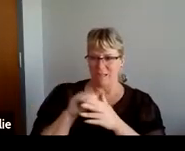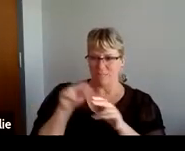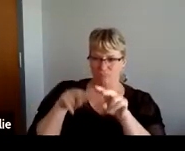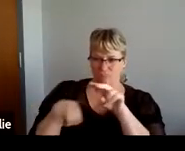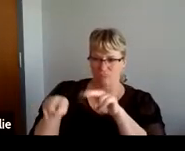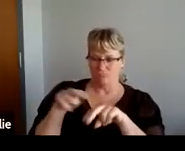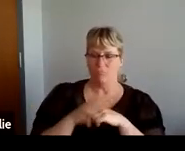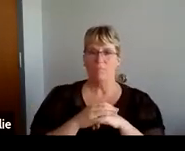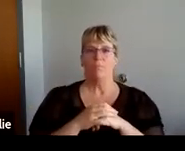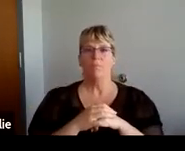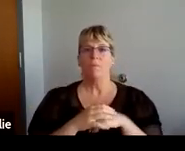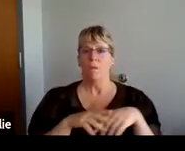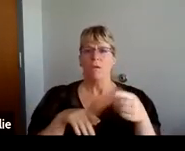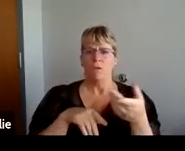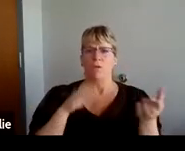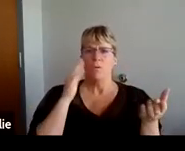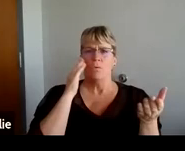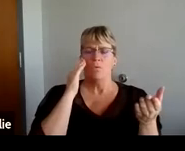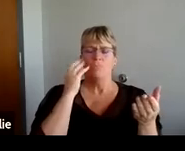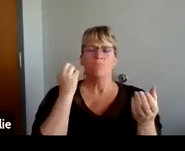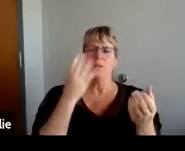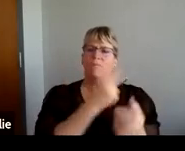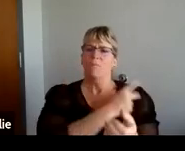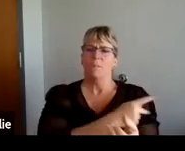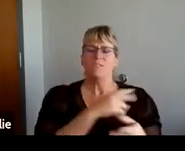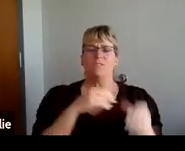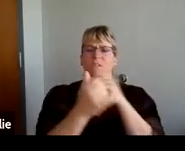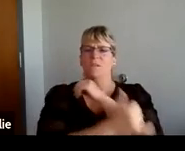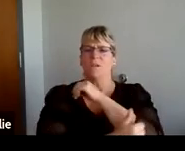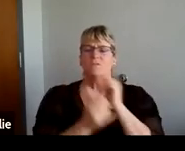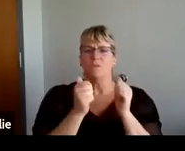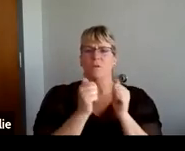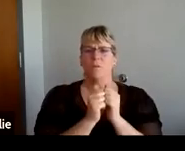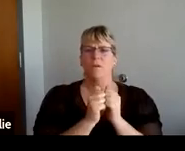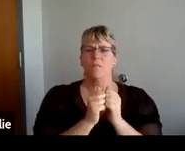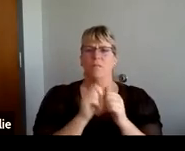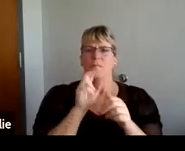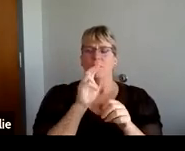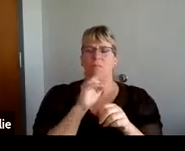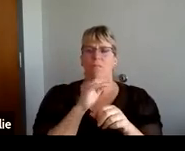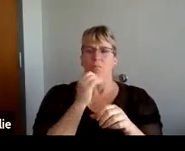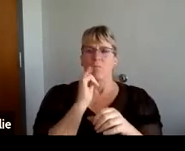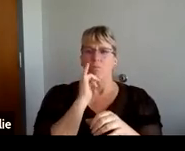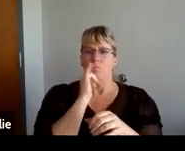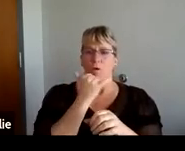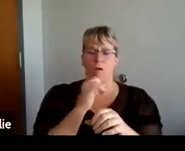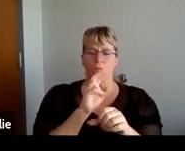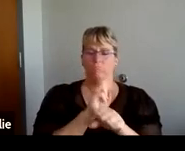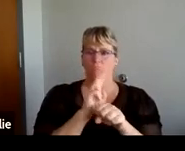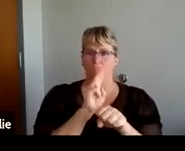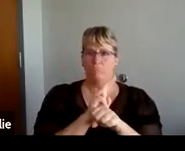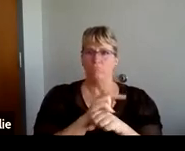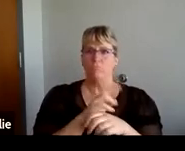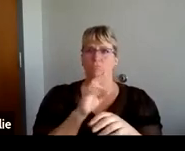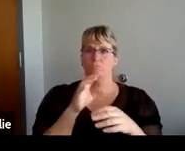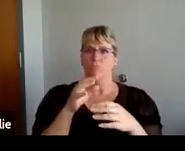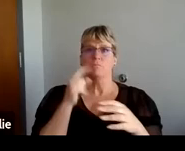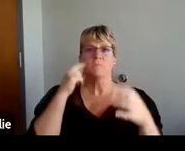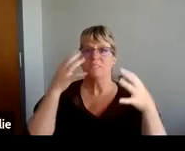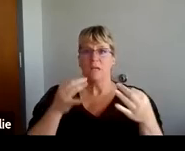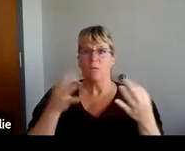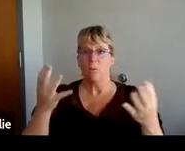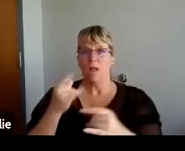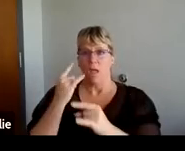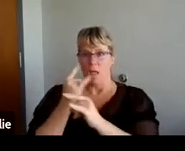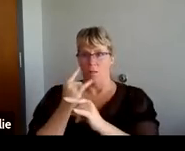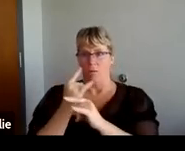So, as we know, many of our patients in our country with substance use disorder choose alcohol as their drug of choice, followed